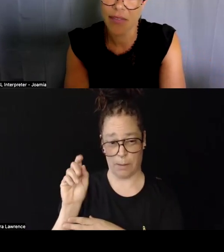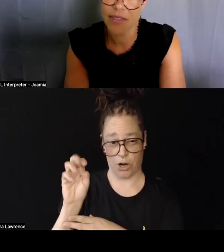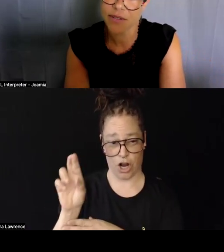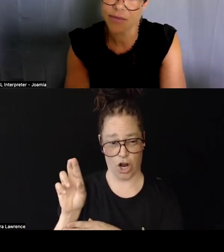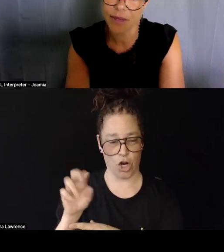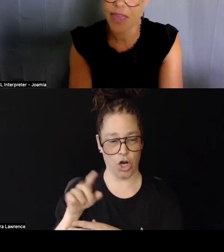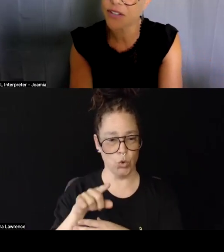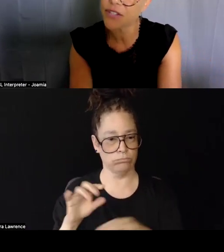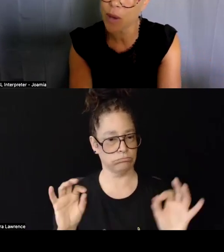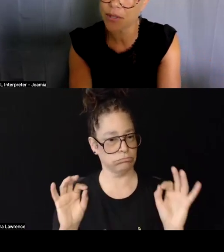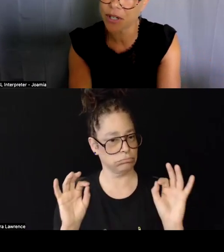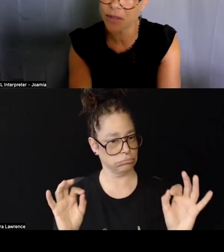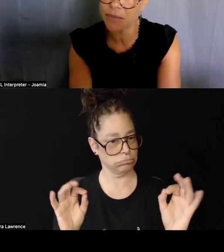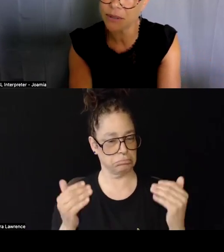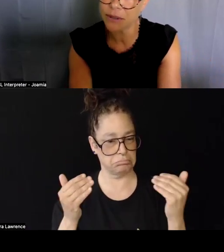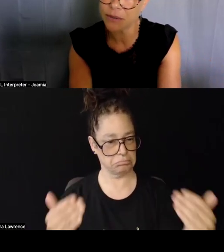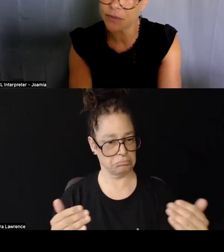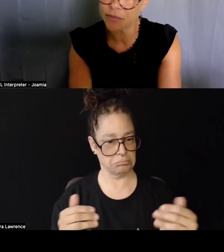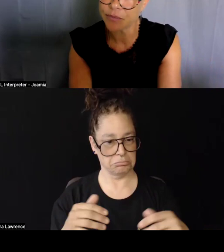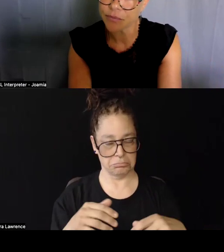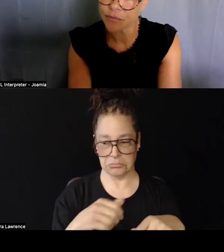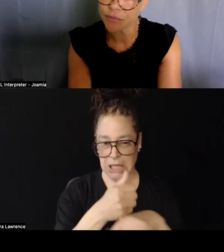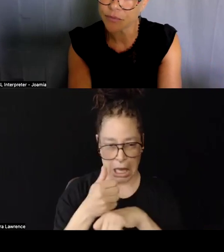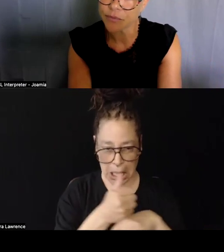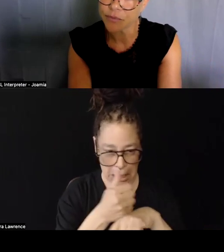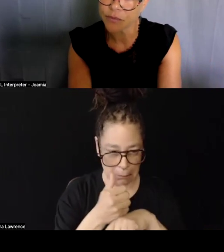Today, at the end of this webinar,